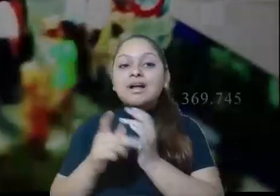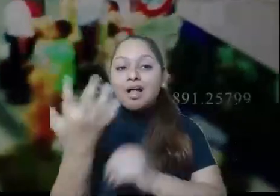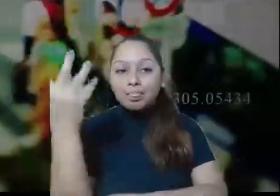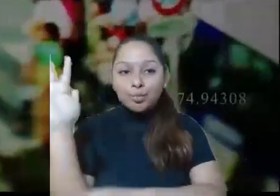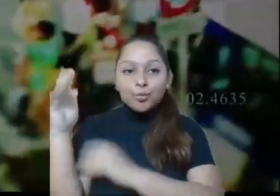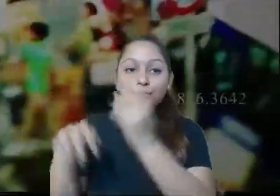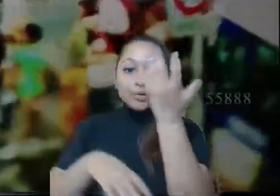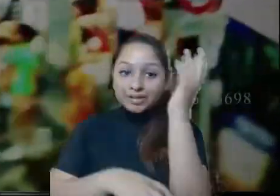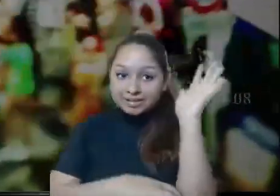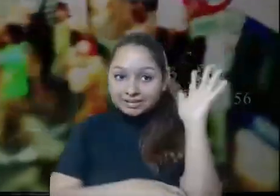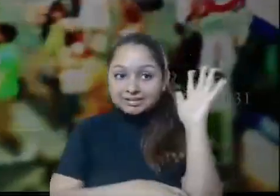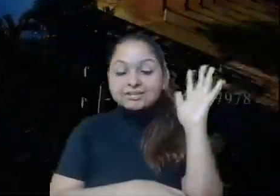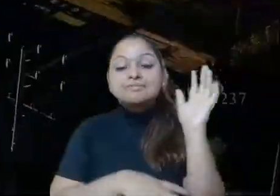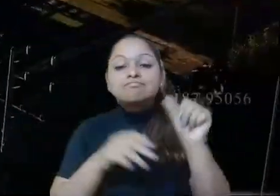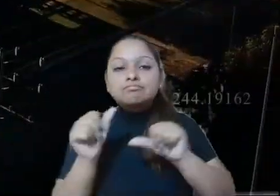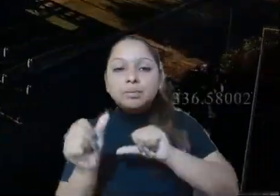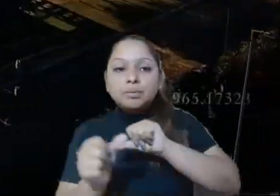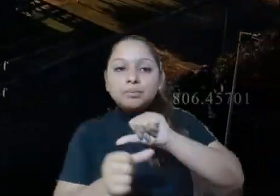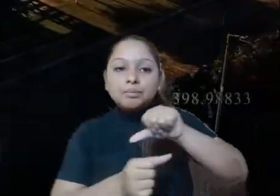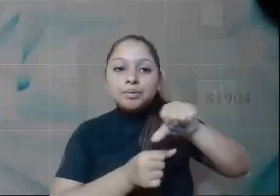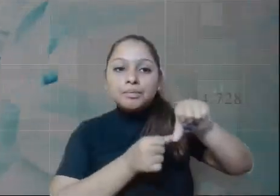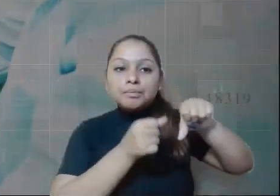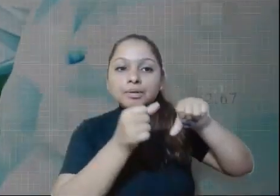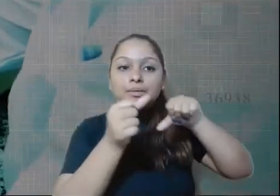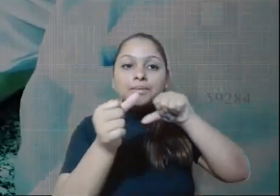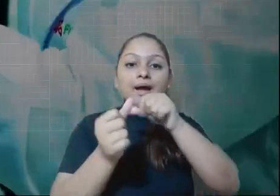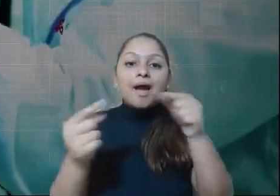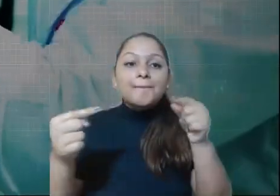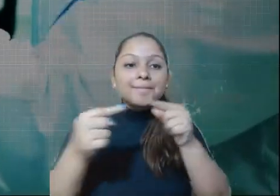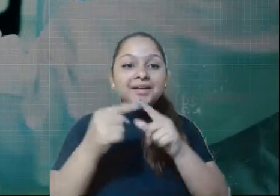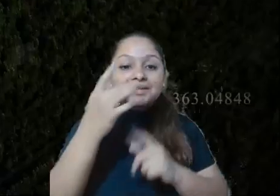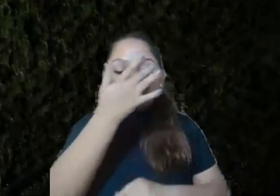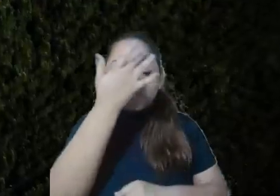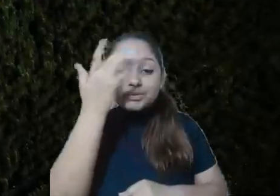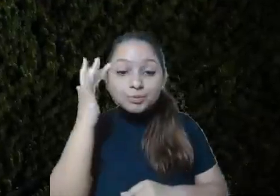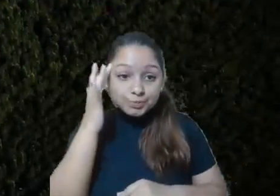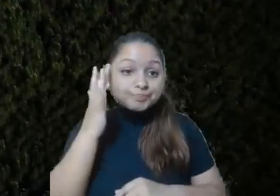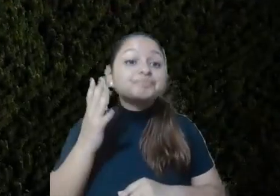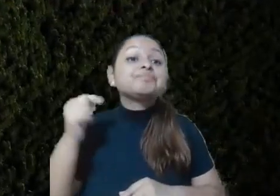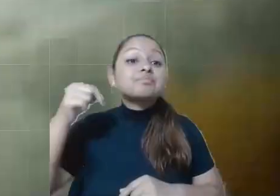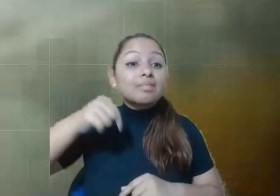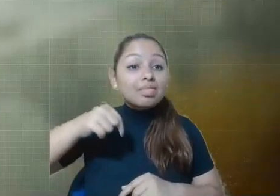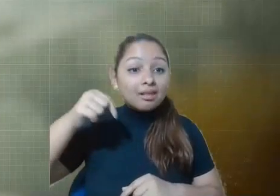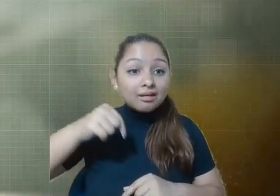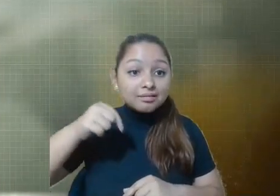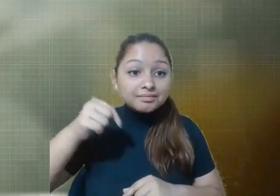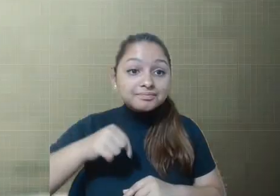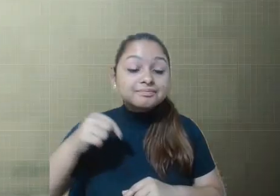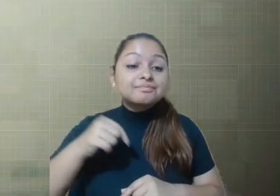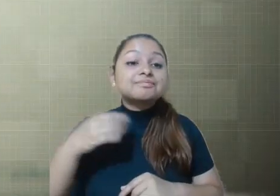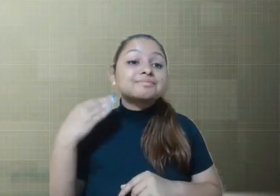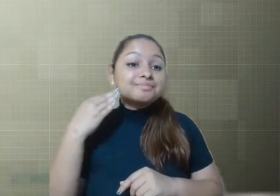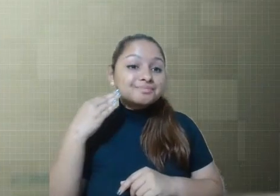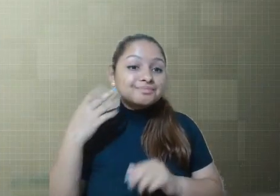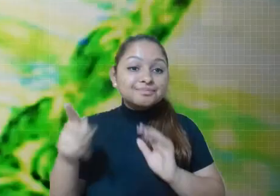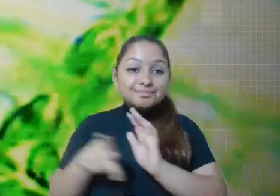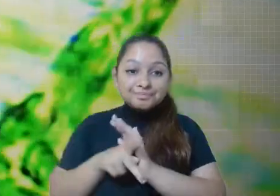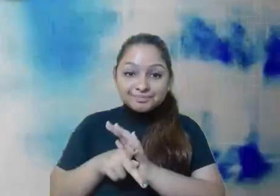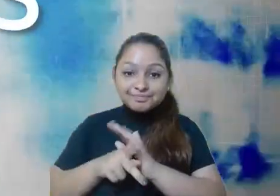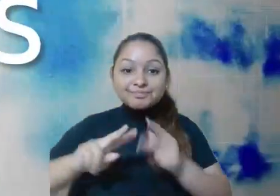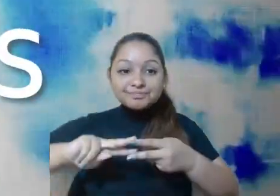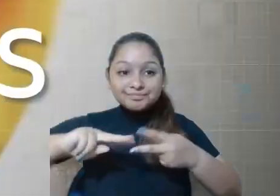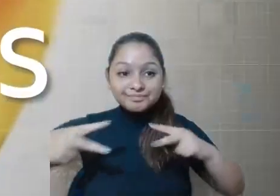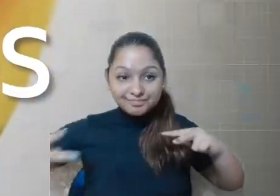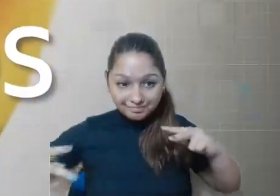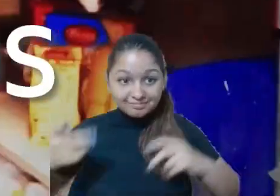produces things that will be part of the lives of 2 billion people. We have one of the largest banks of eucalyptus in the world, and